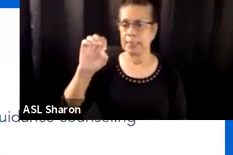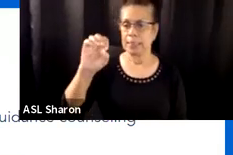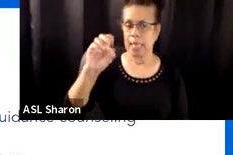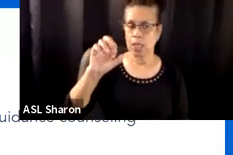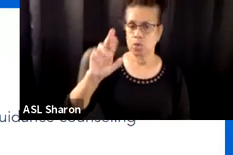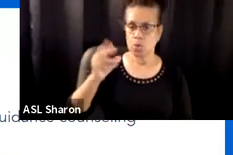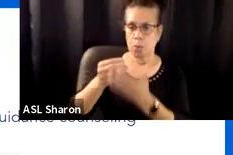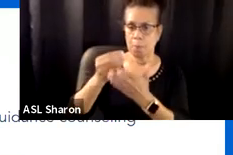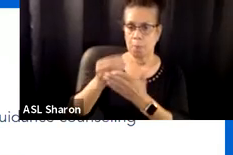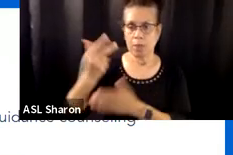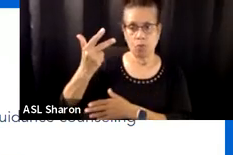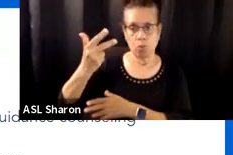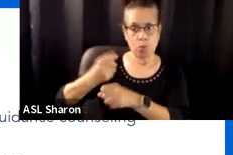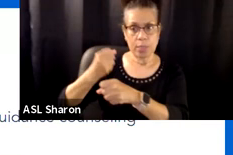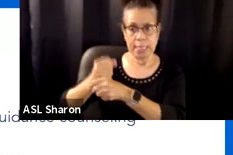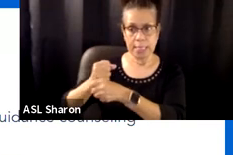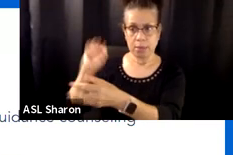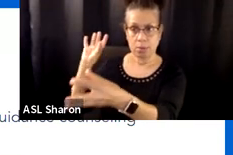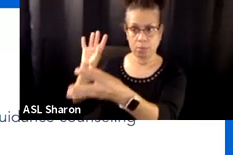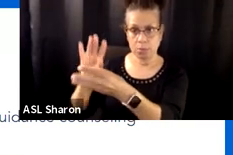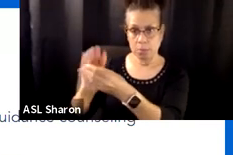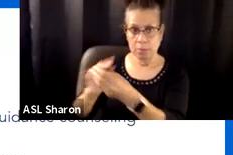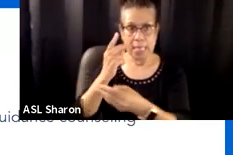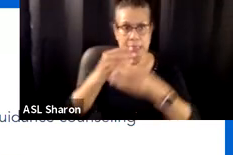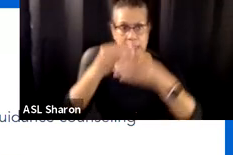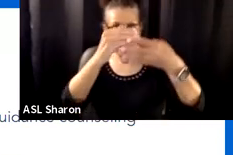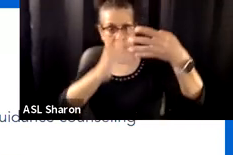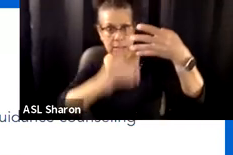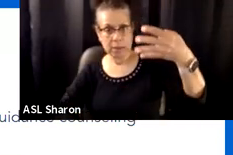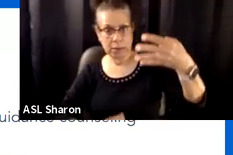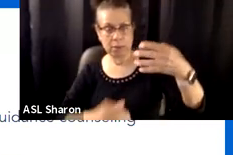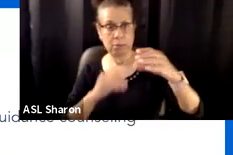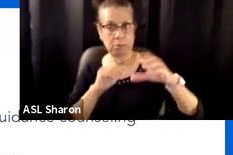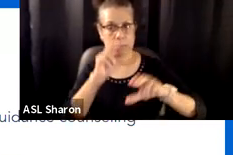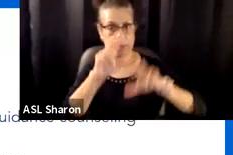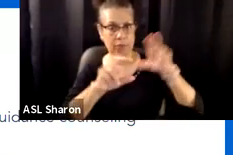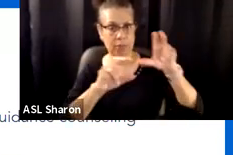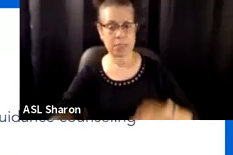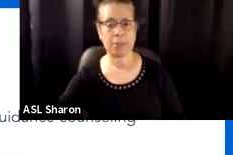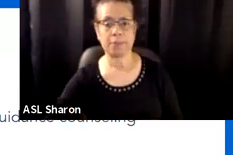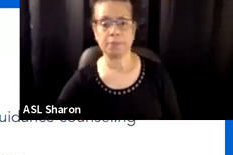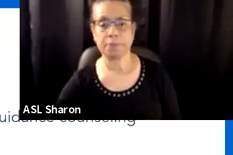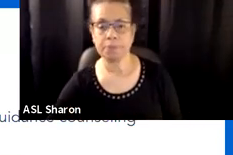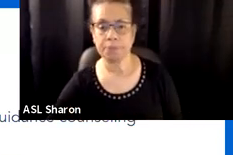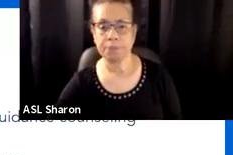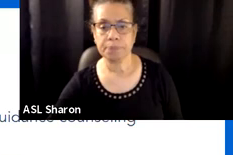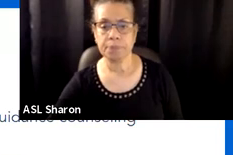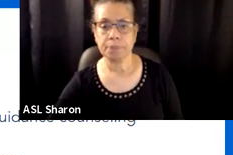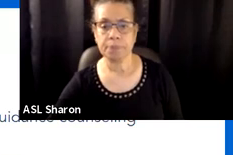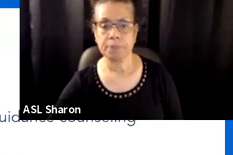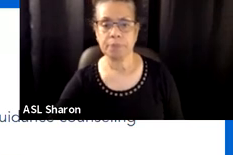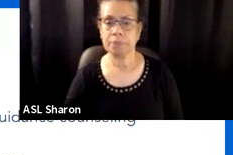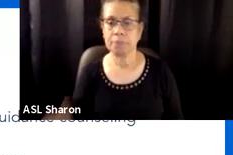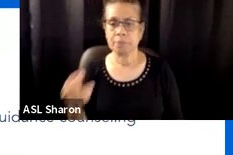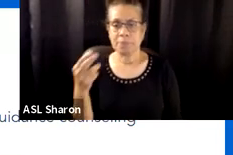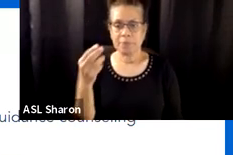years and looking at that list of investments and i guess my question is how do we build so that